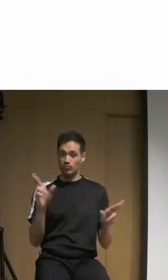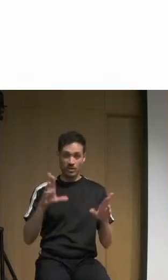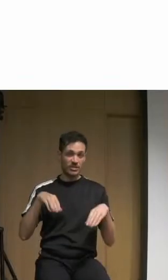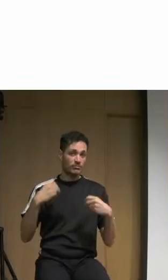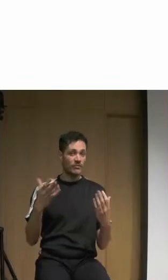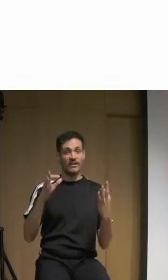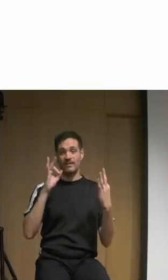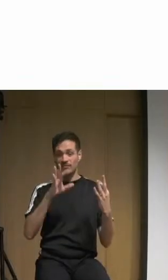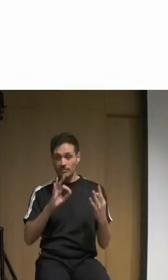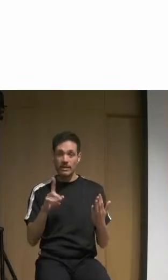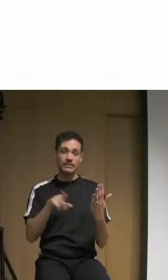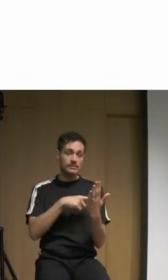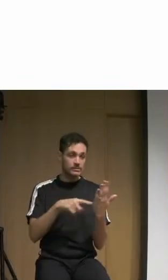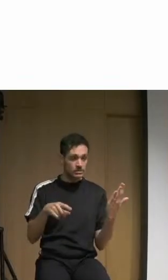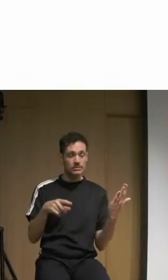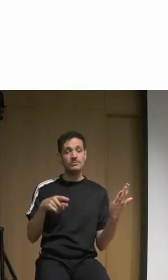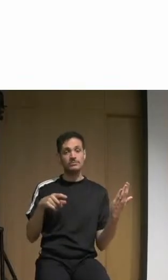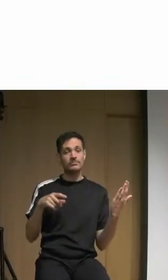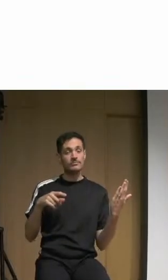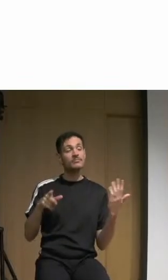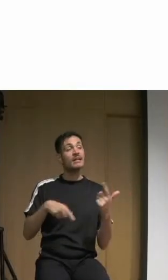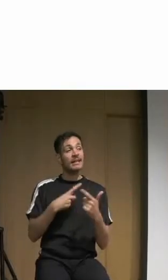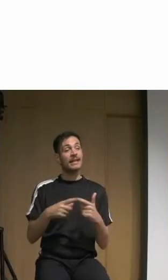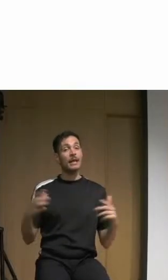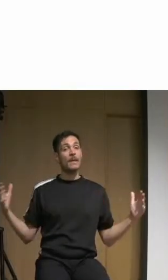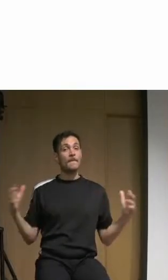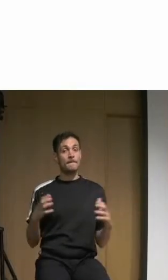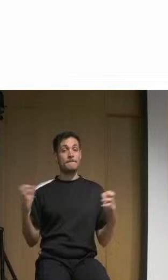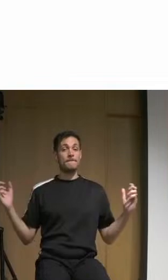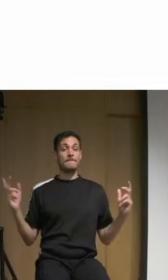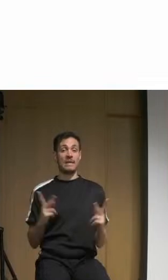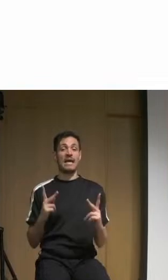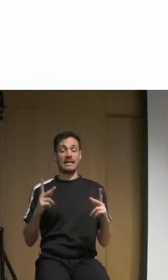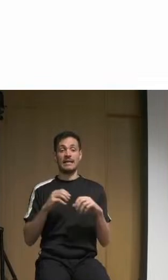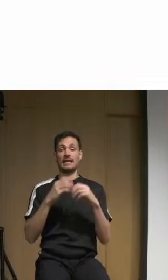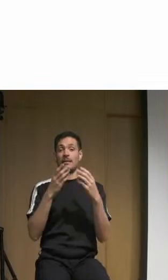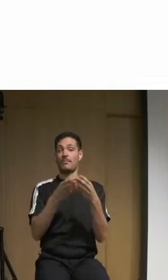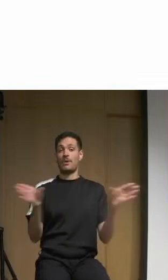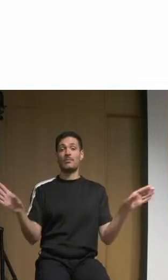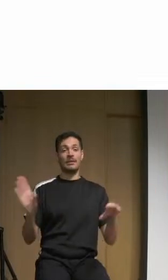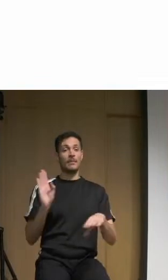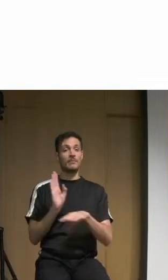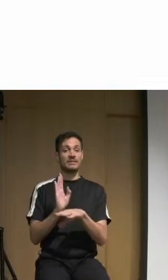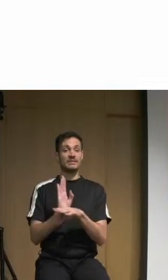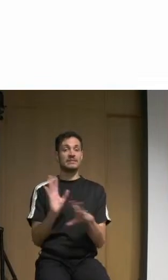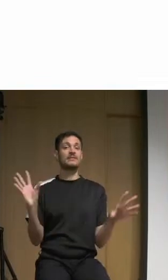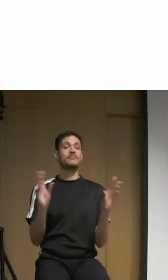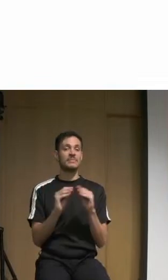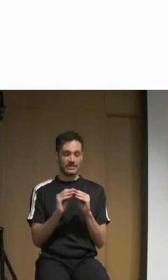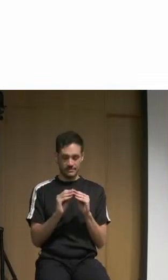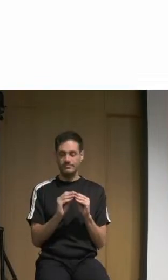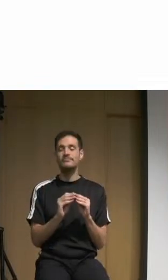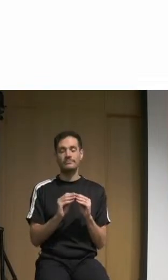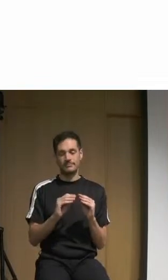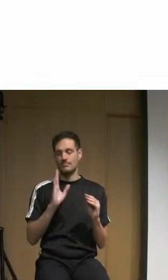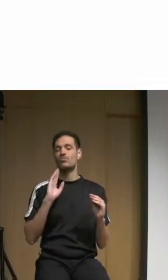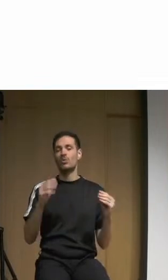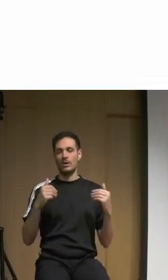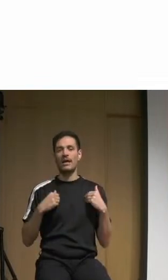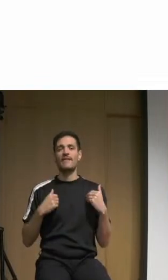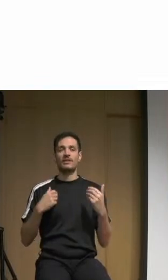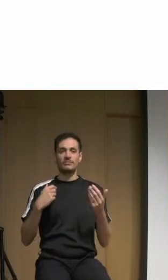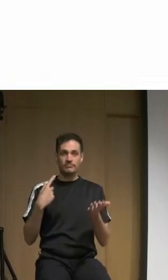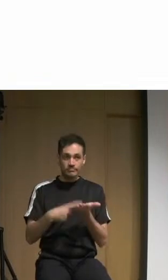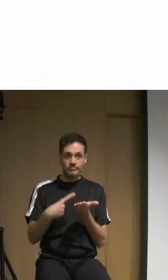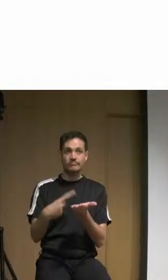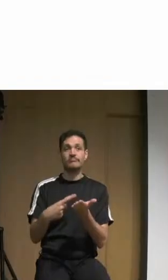our feedback to the document, and then we will come back in a public business meeting, and we will have some conversation about what is